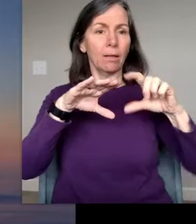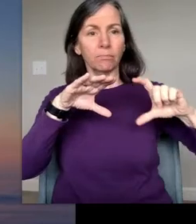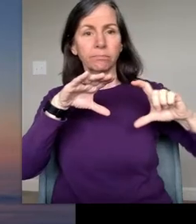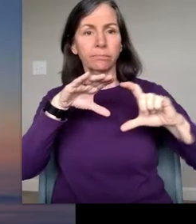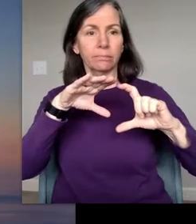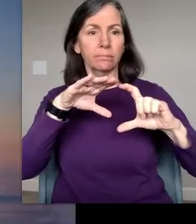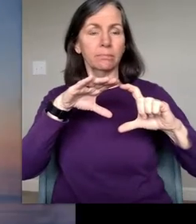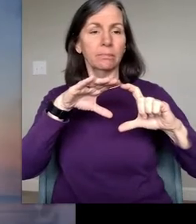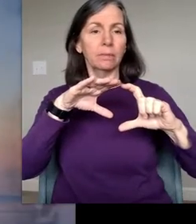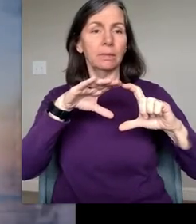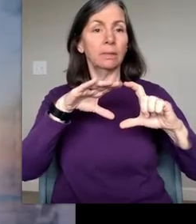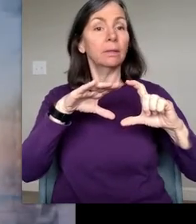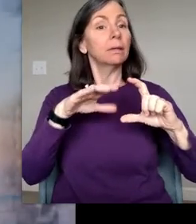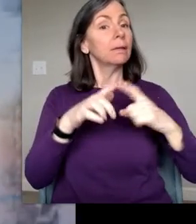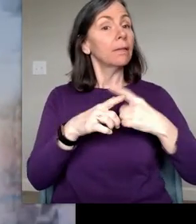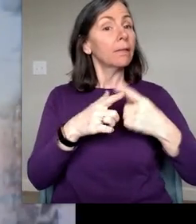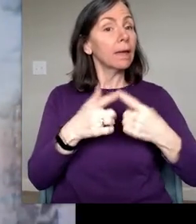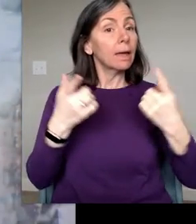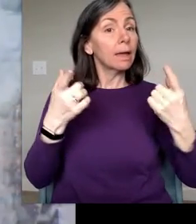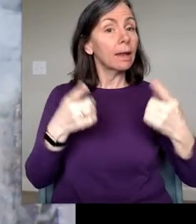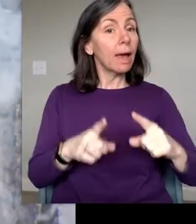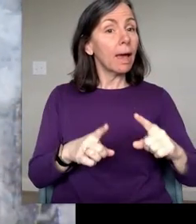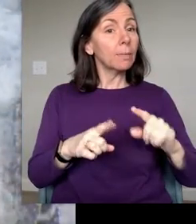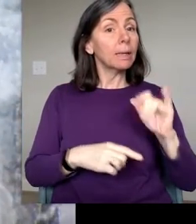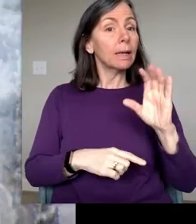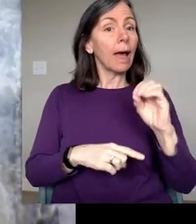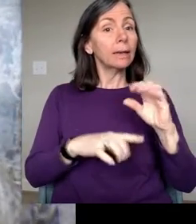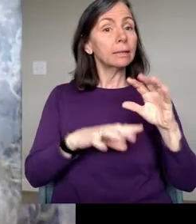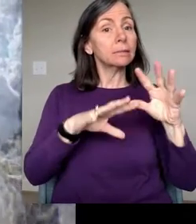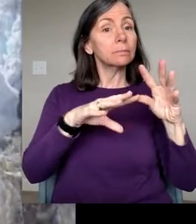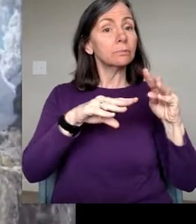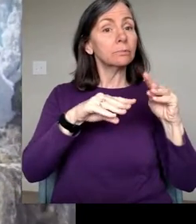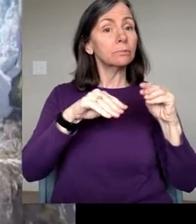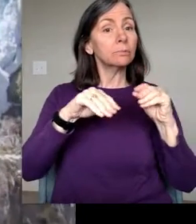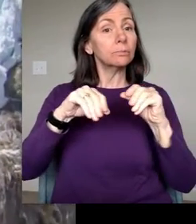Then, the massive ice sheets receded.